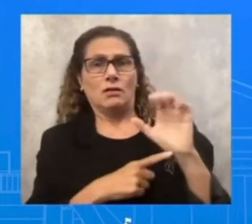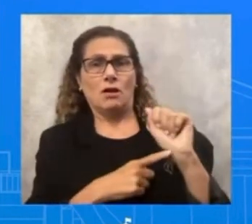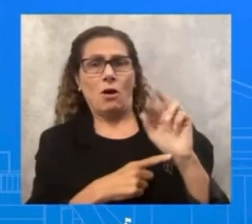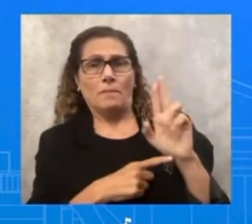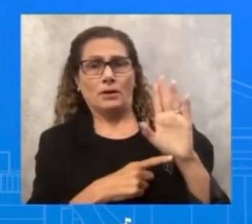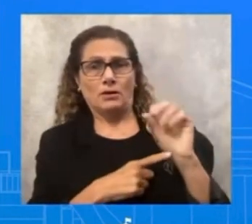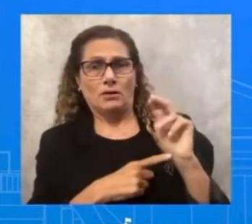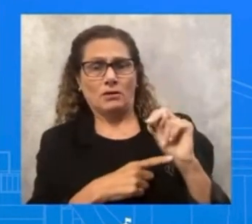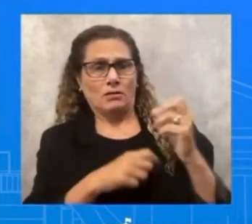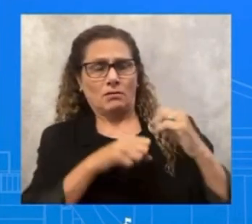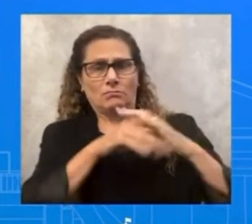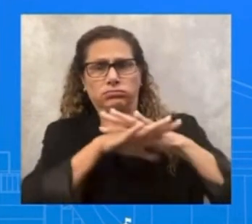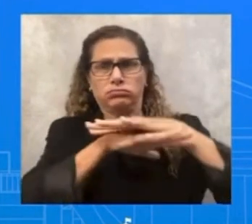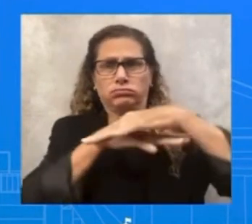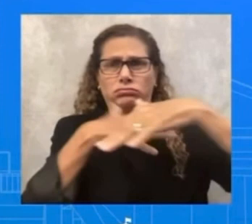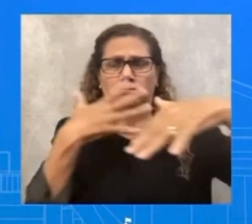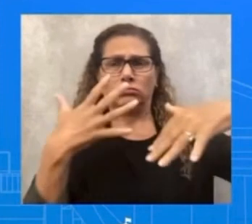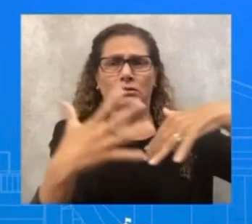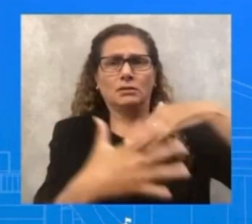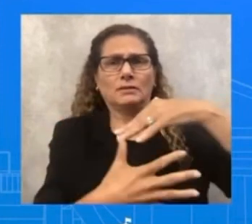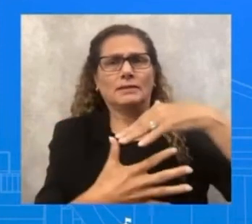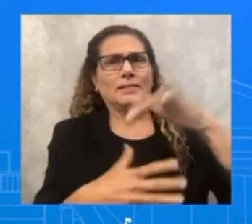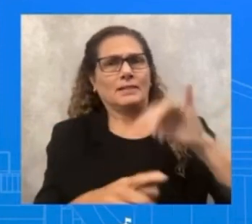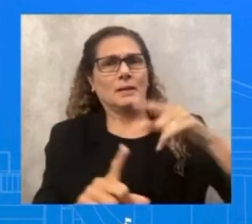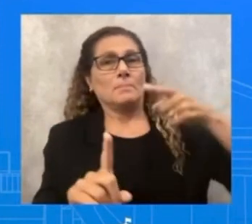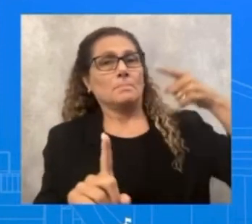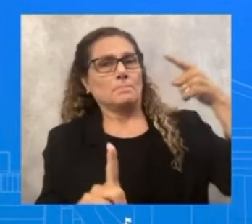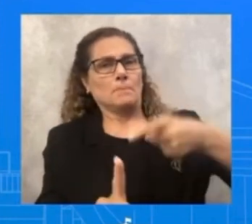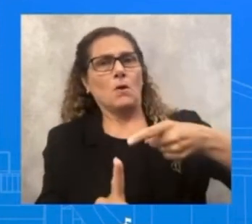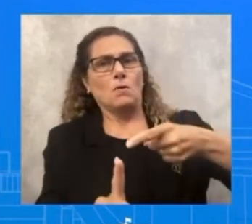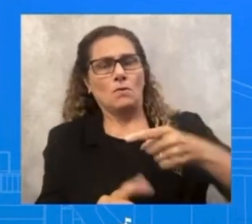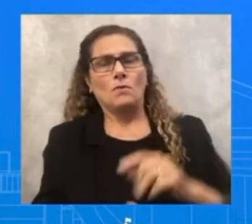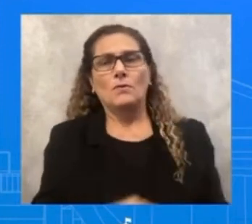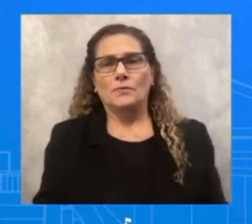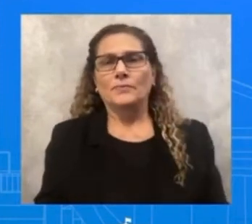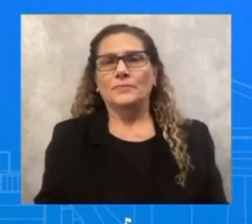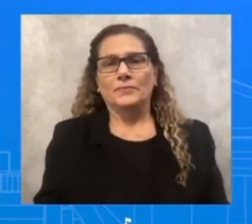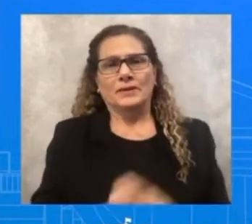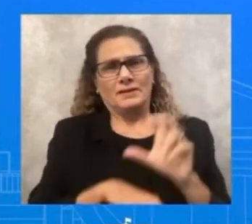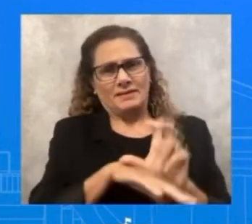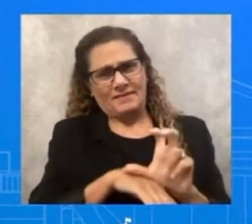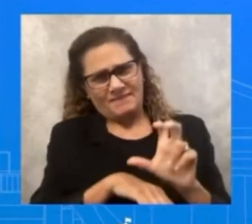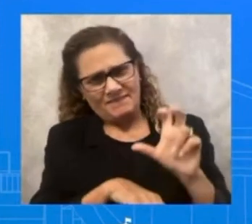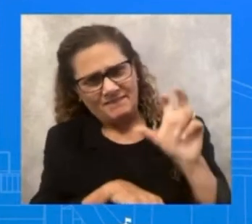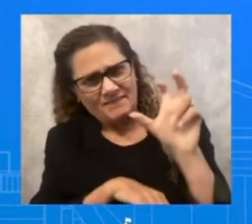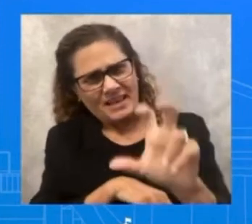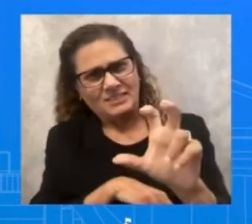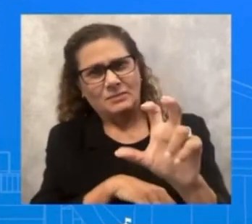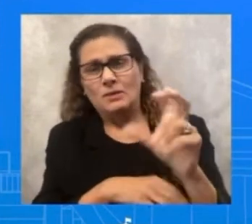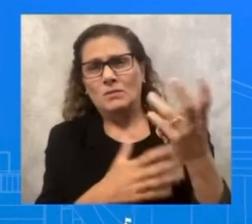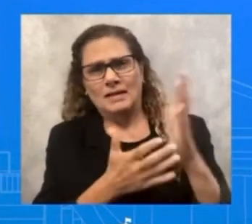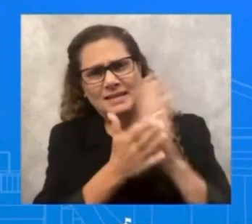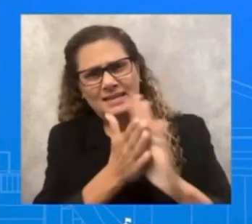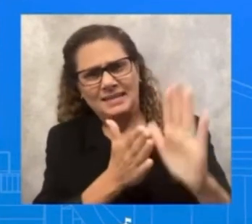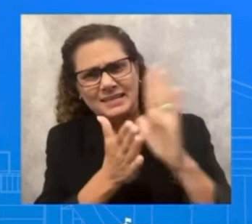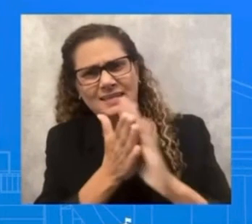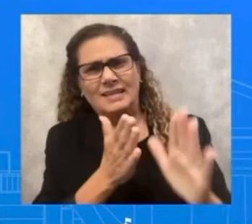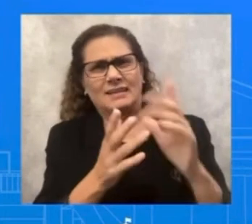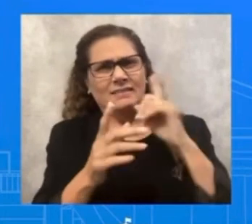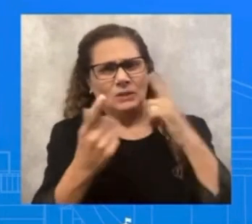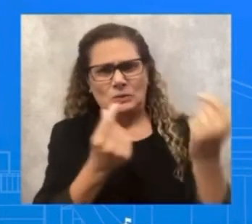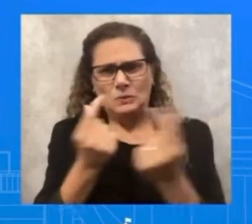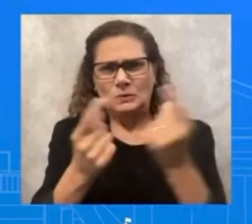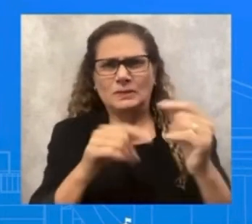Reduction Act is all about. It makes the largest investment in clean energy and climate action in the world, touching every sector: